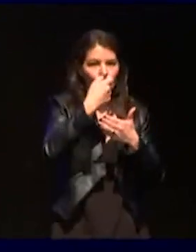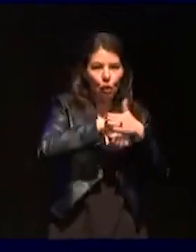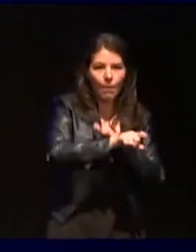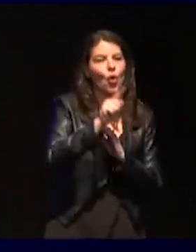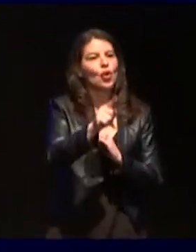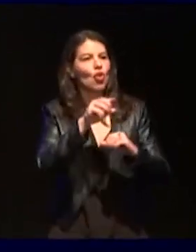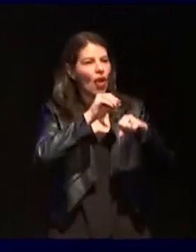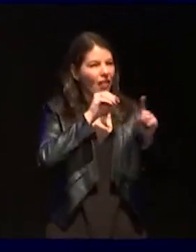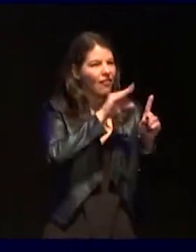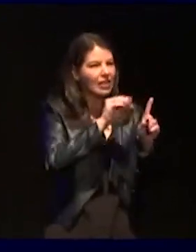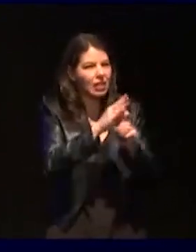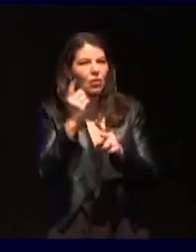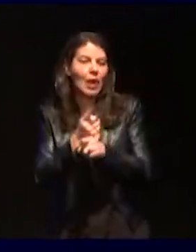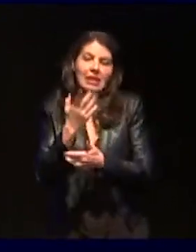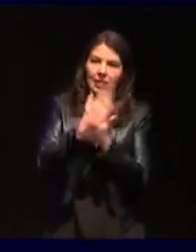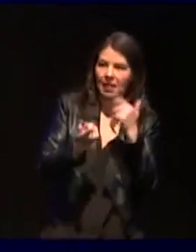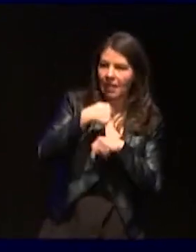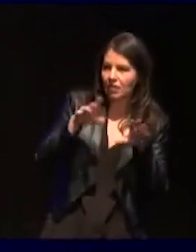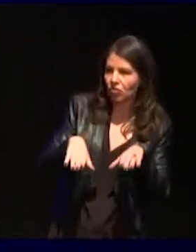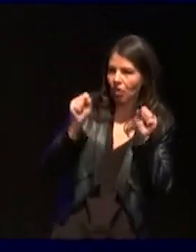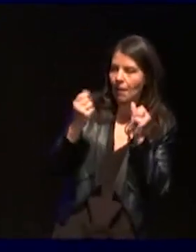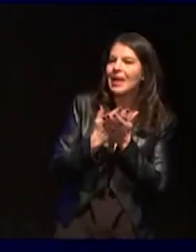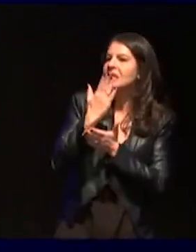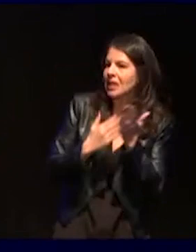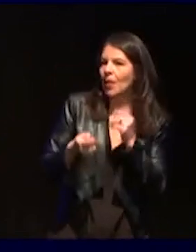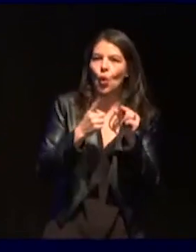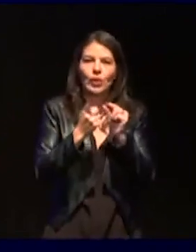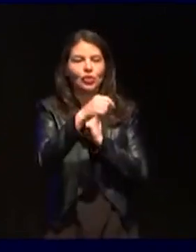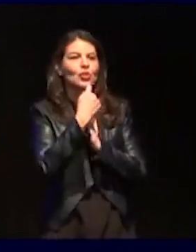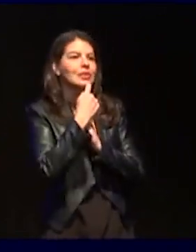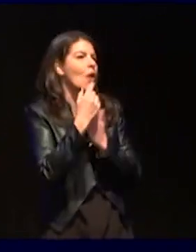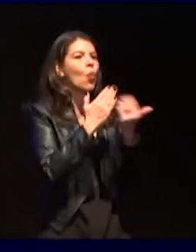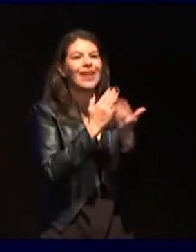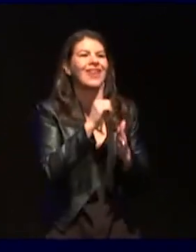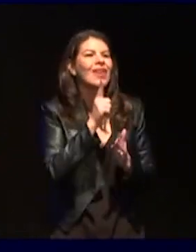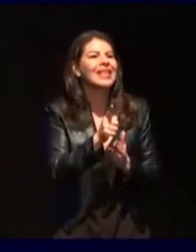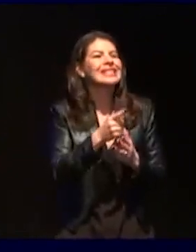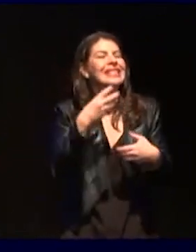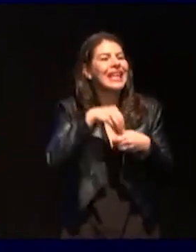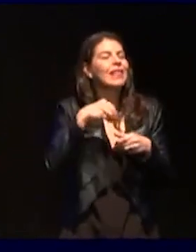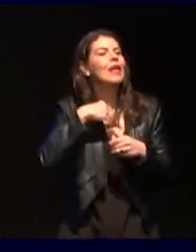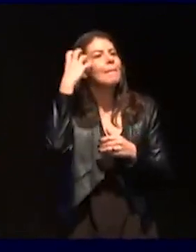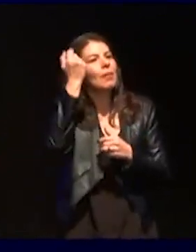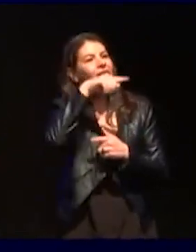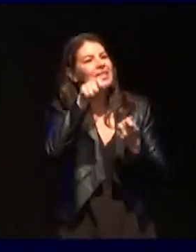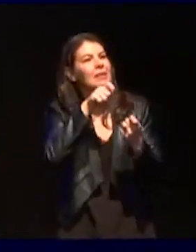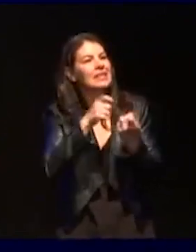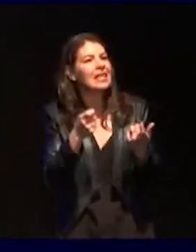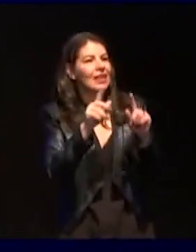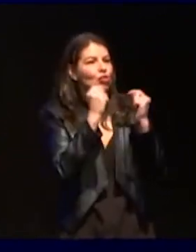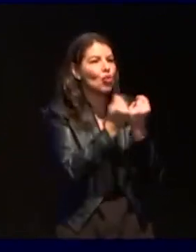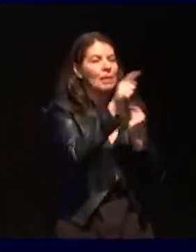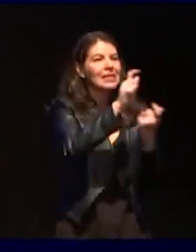You're affected by it. You take on some of the similarities, take on some of the idioms, you take on whatever it is that's in the memory of that particular tribe, that